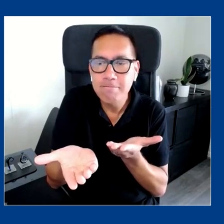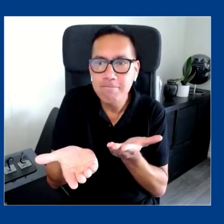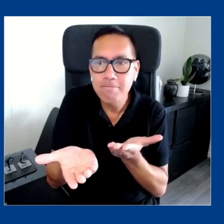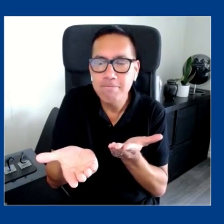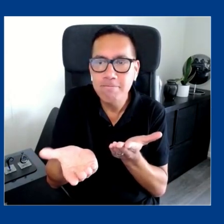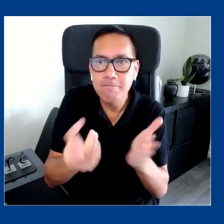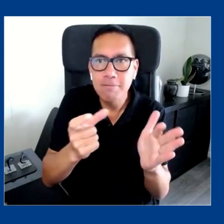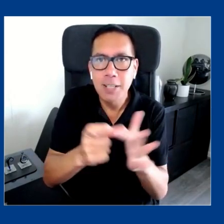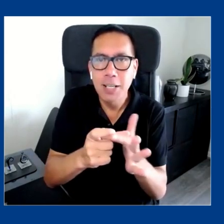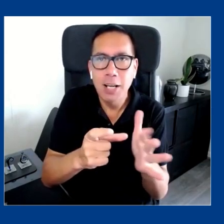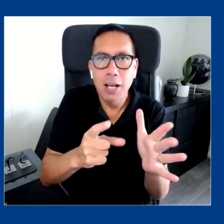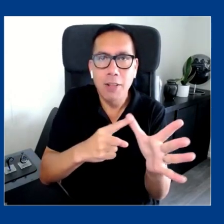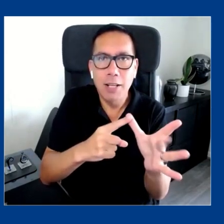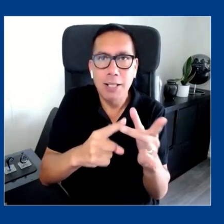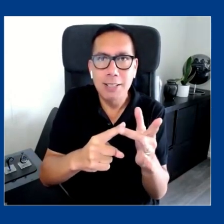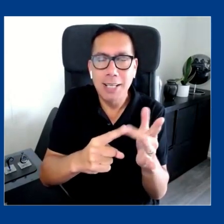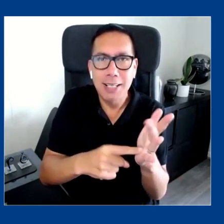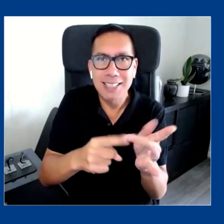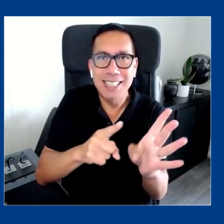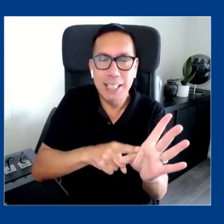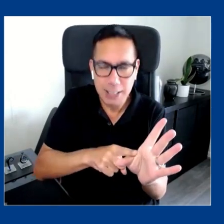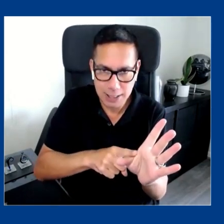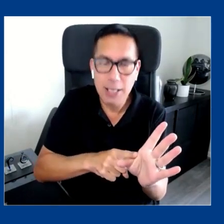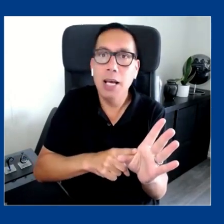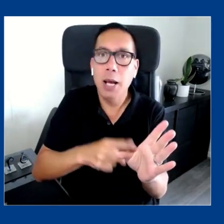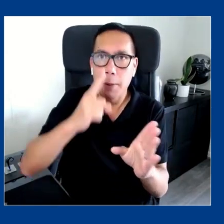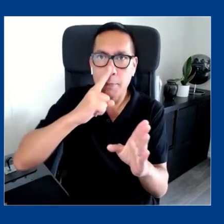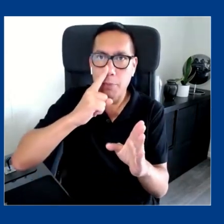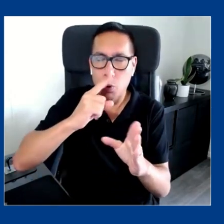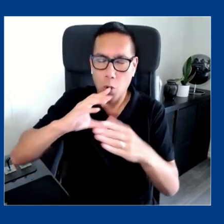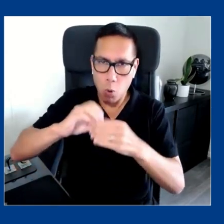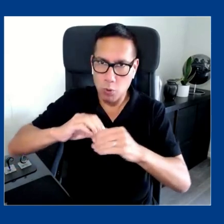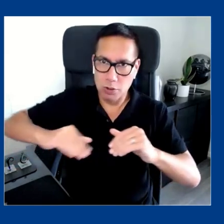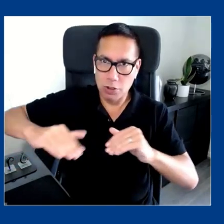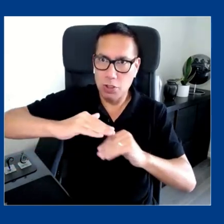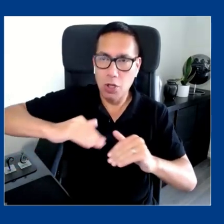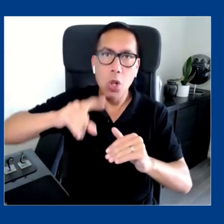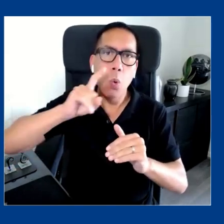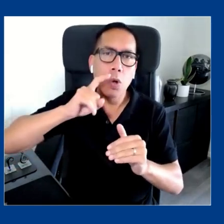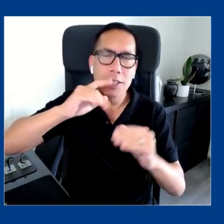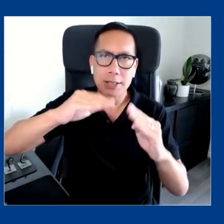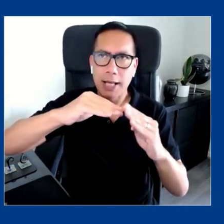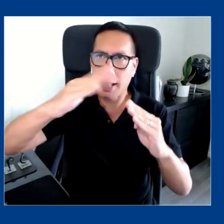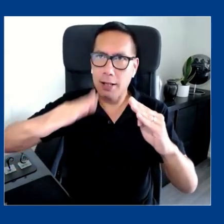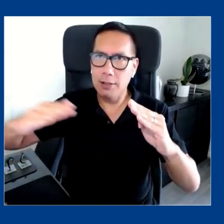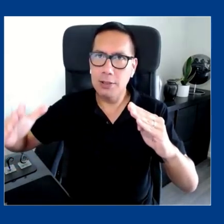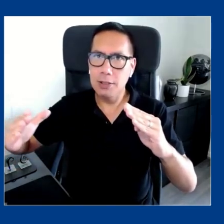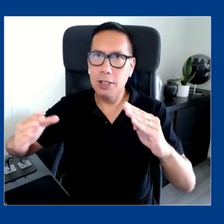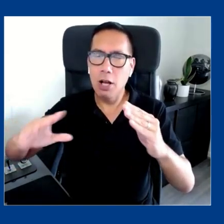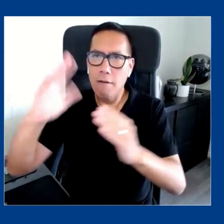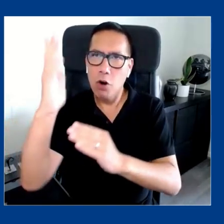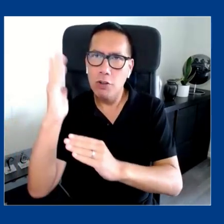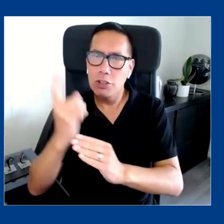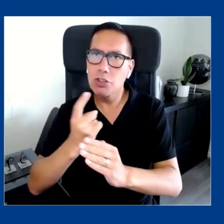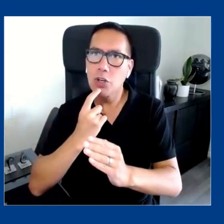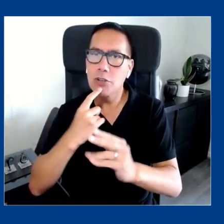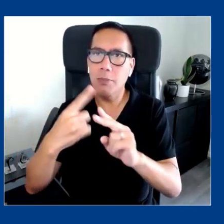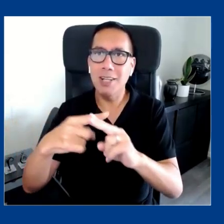ancestors, and the spirits of the custodians of the sacred lands, waters, hills, forests, stones, and the house.